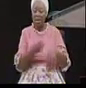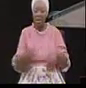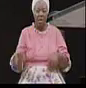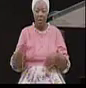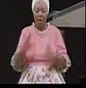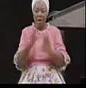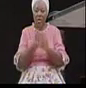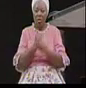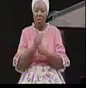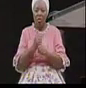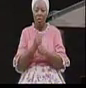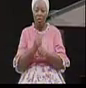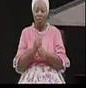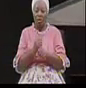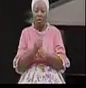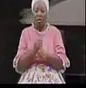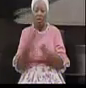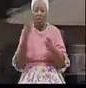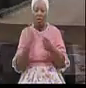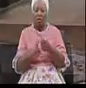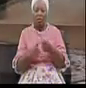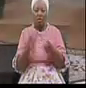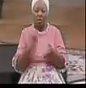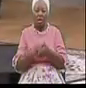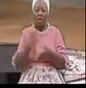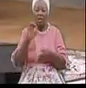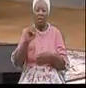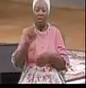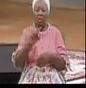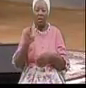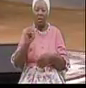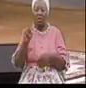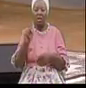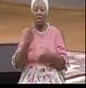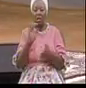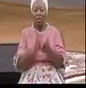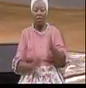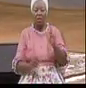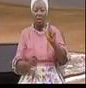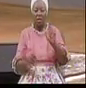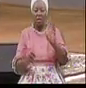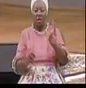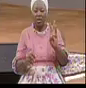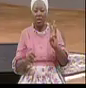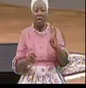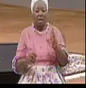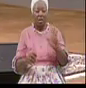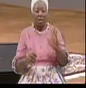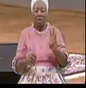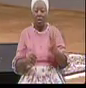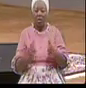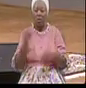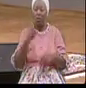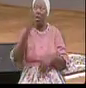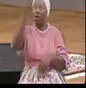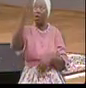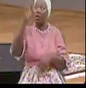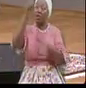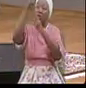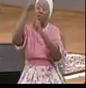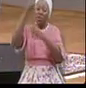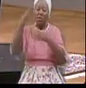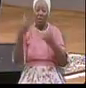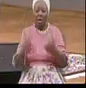to Ezekiel 36, where God himself does the work for them